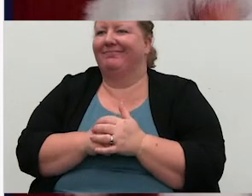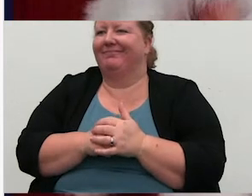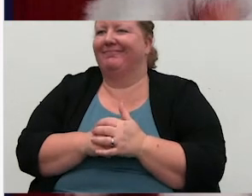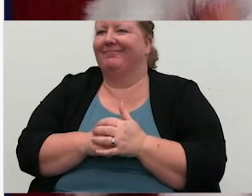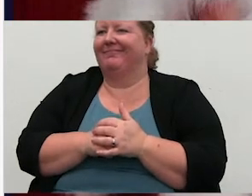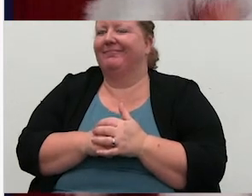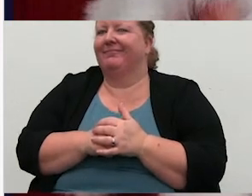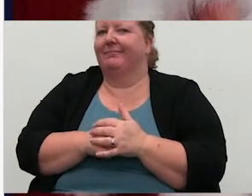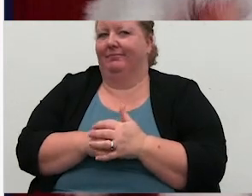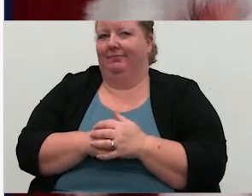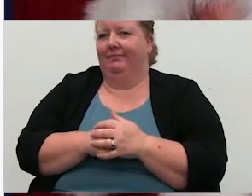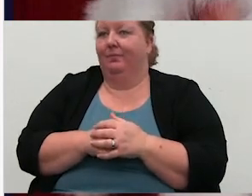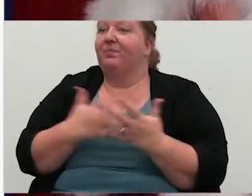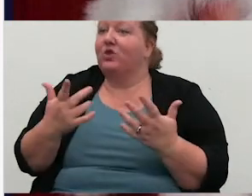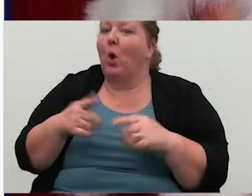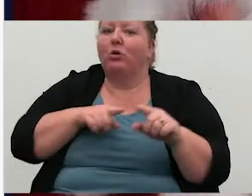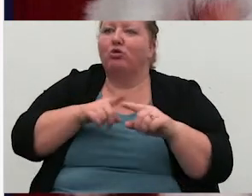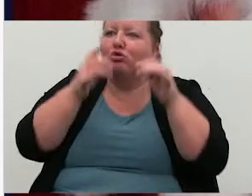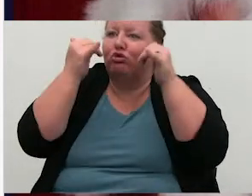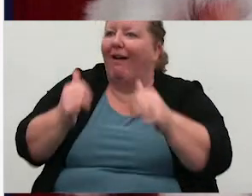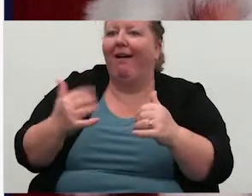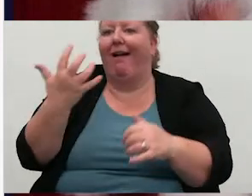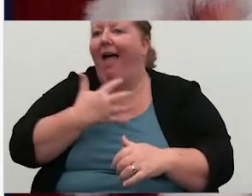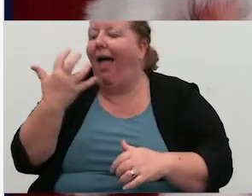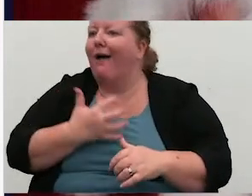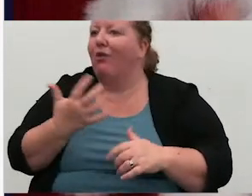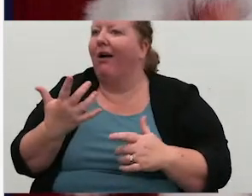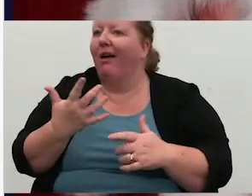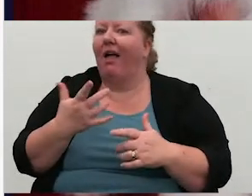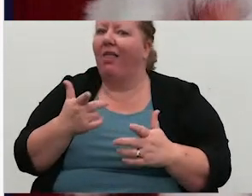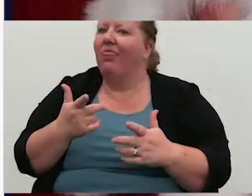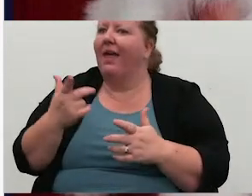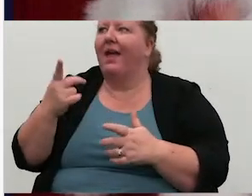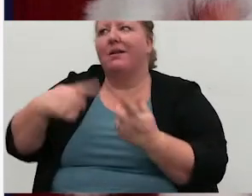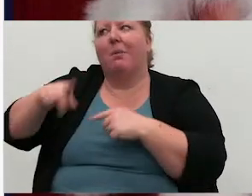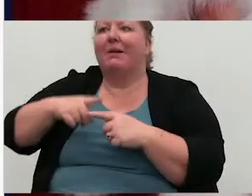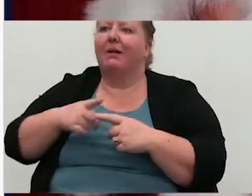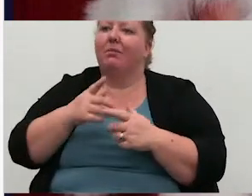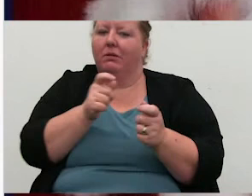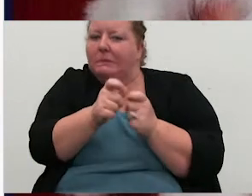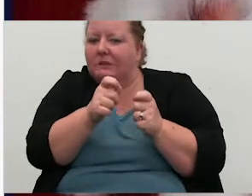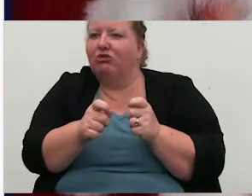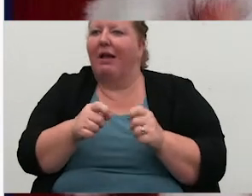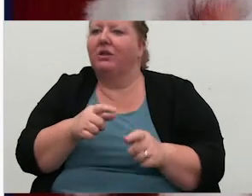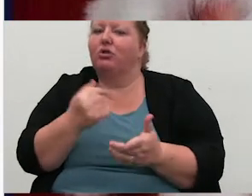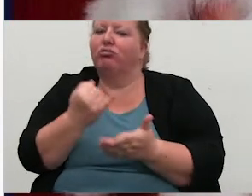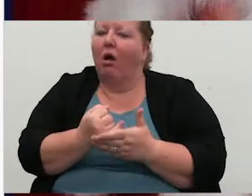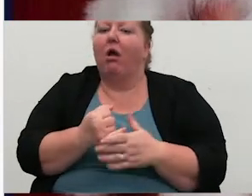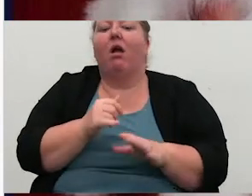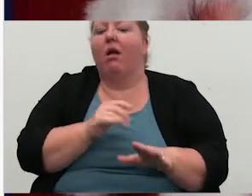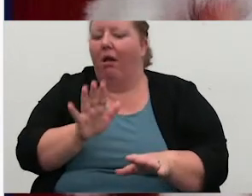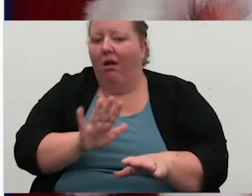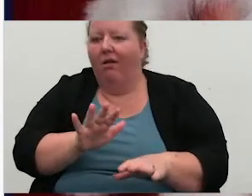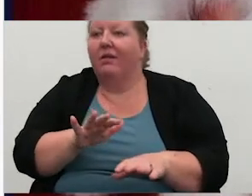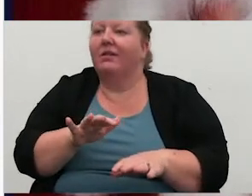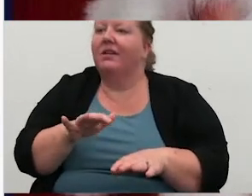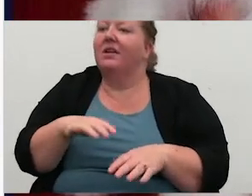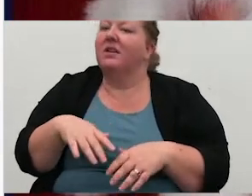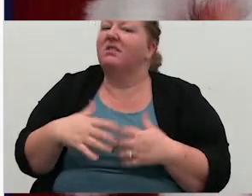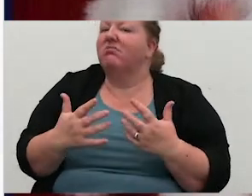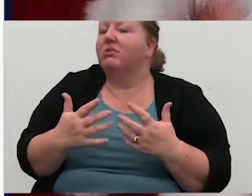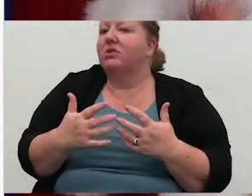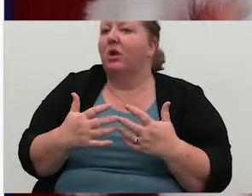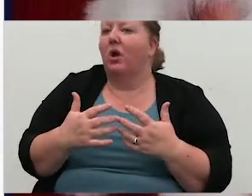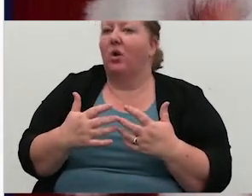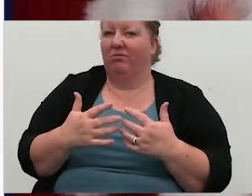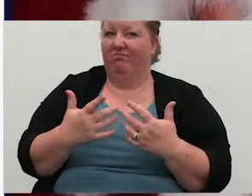anyway, you learn by trial and error and by humans correcting you when you got it wrong. Now that is how, very broadly, how